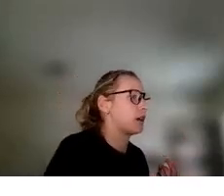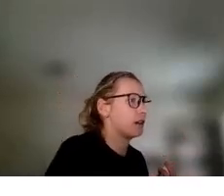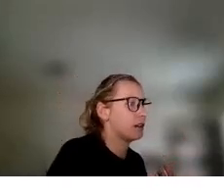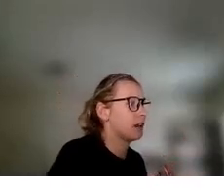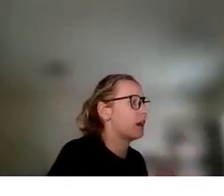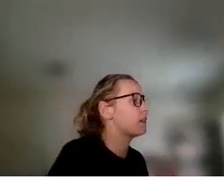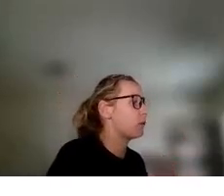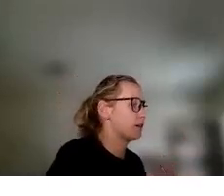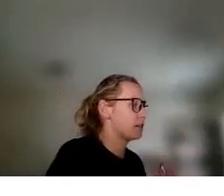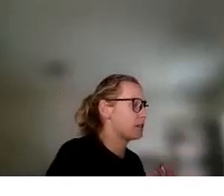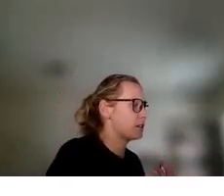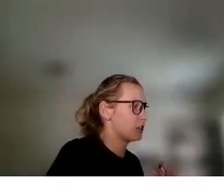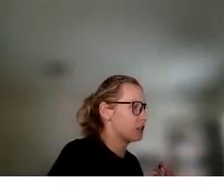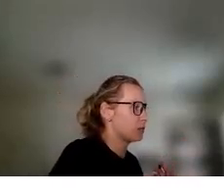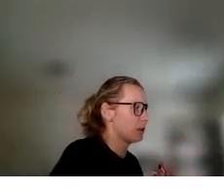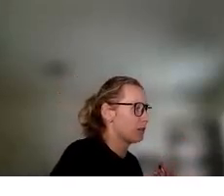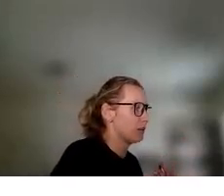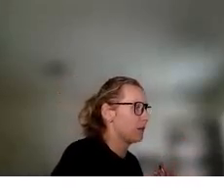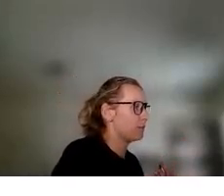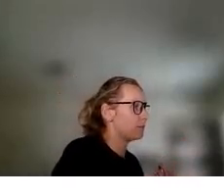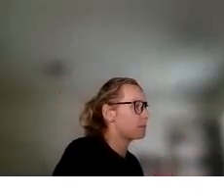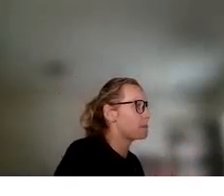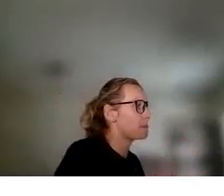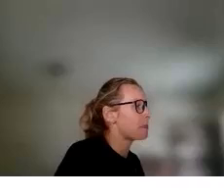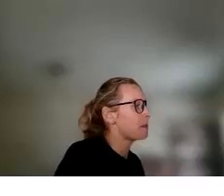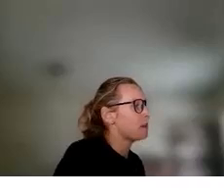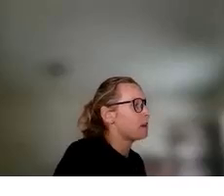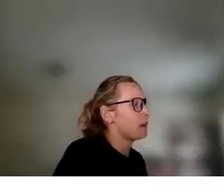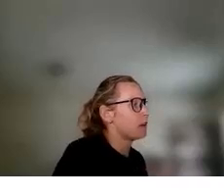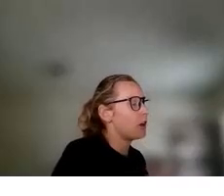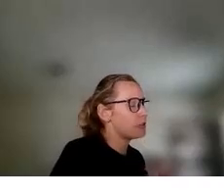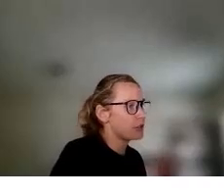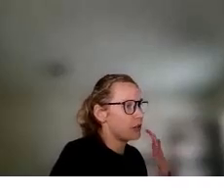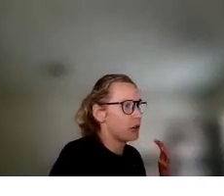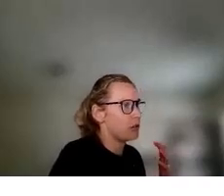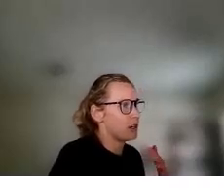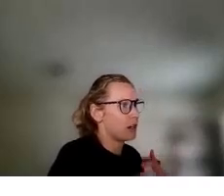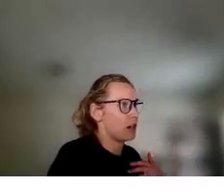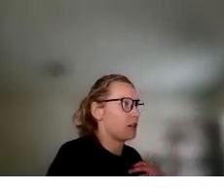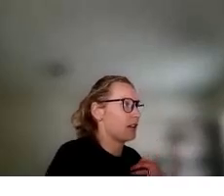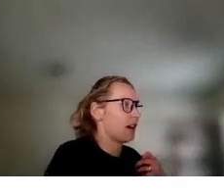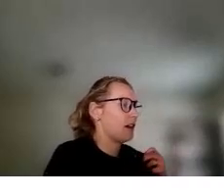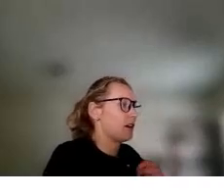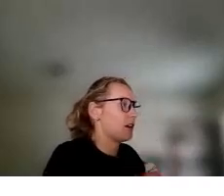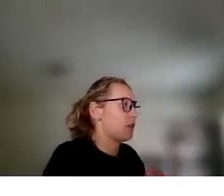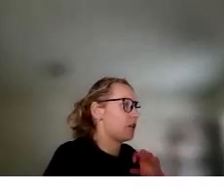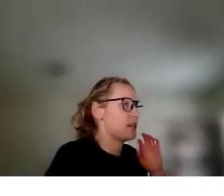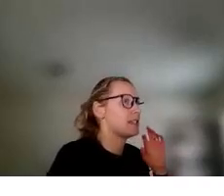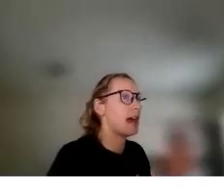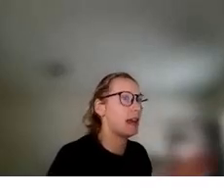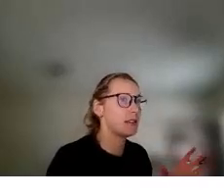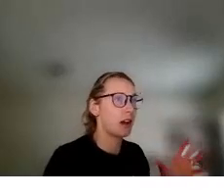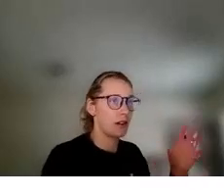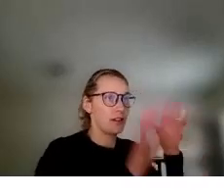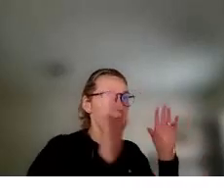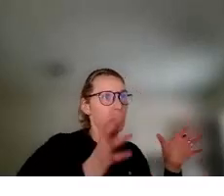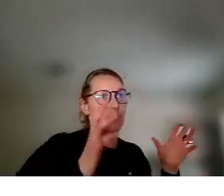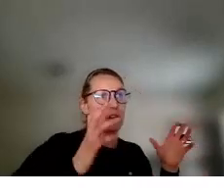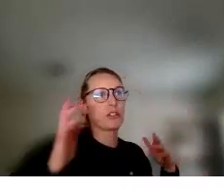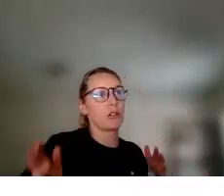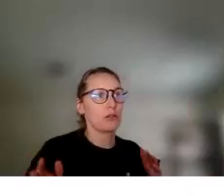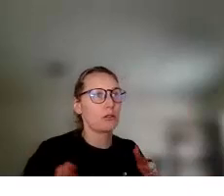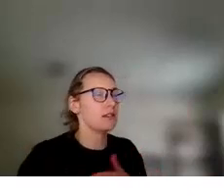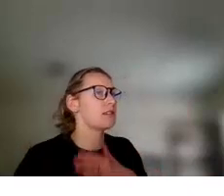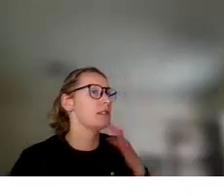illness support, and the wellness education benefit. And I'll also note here that, the intent of